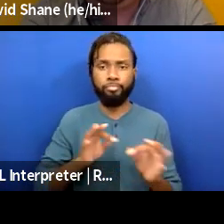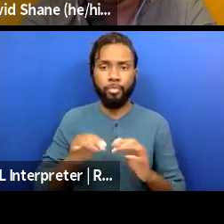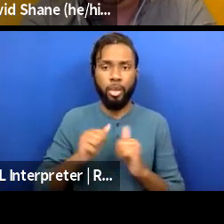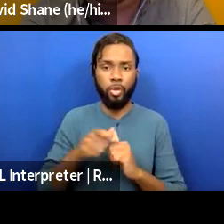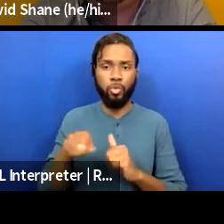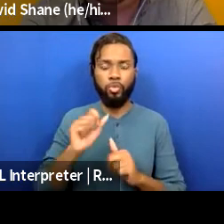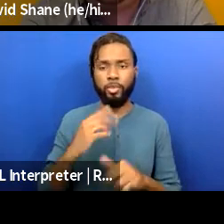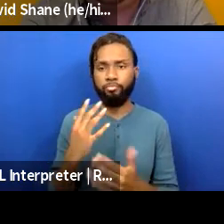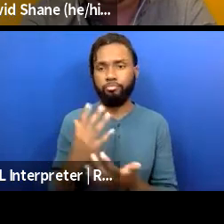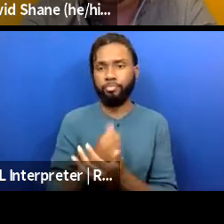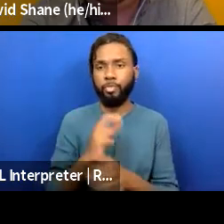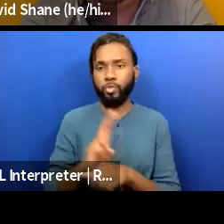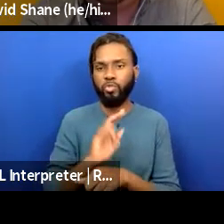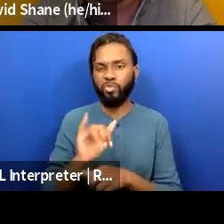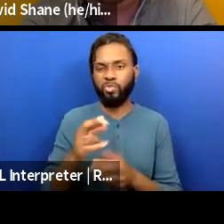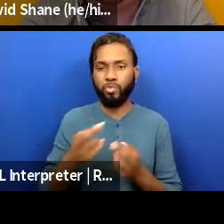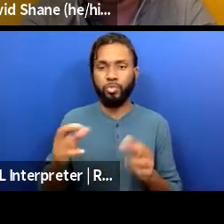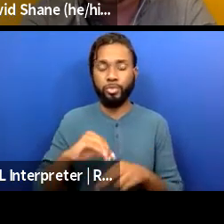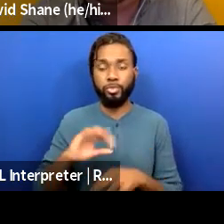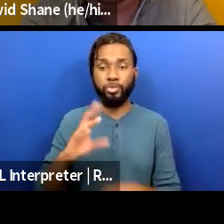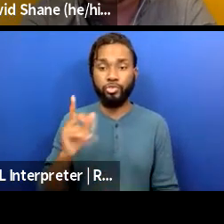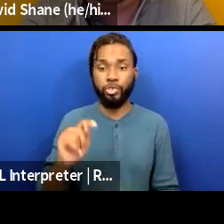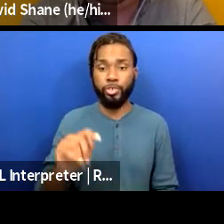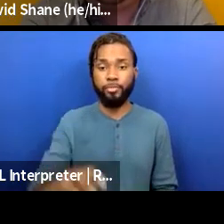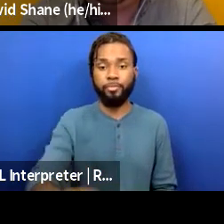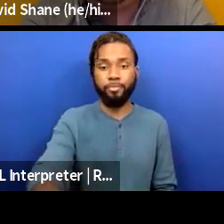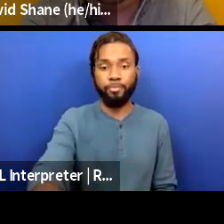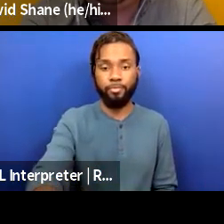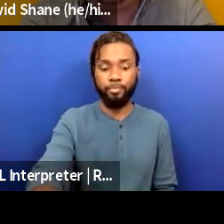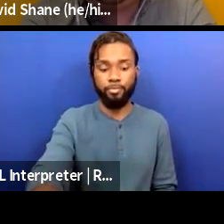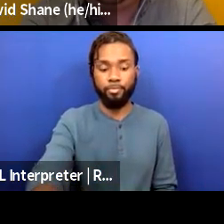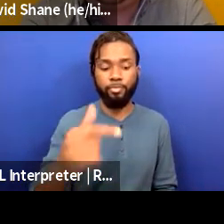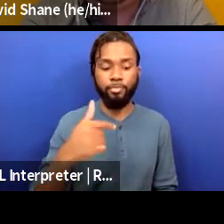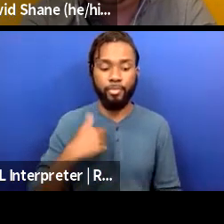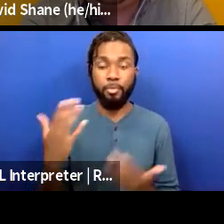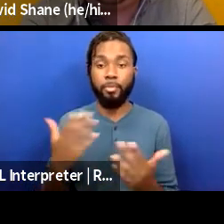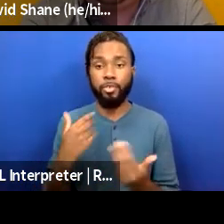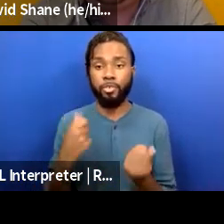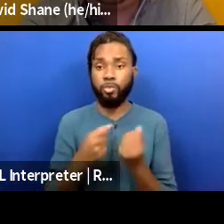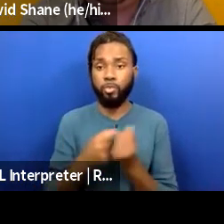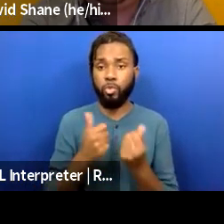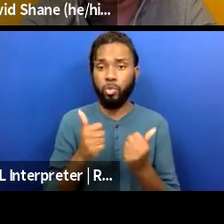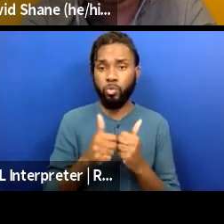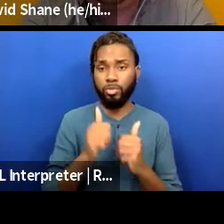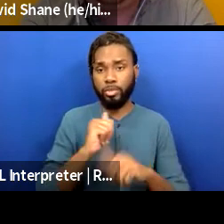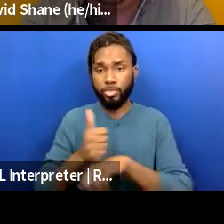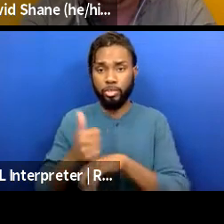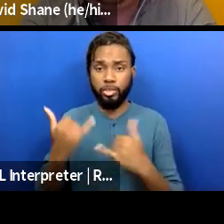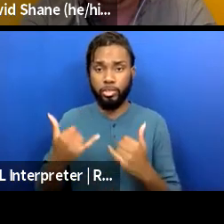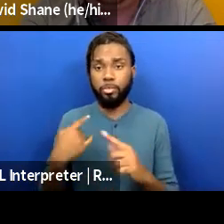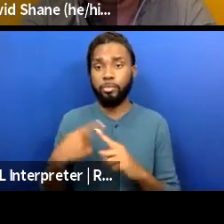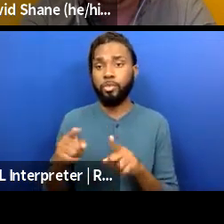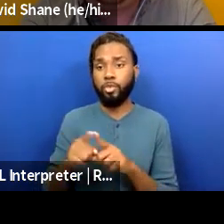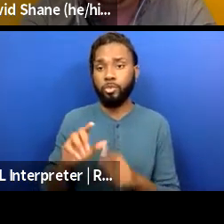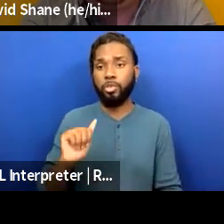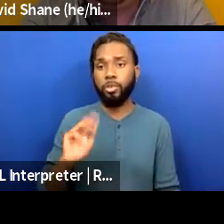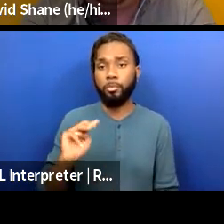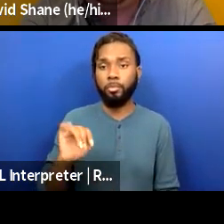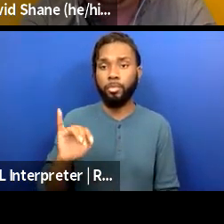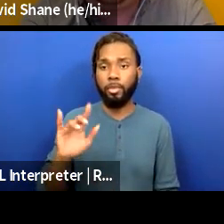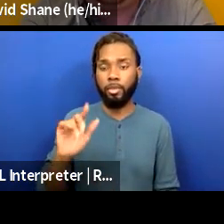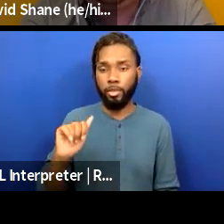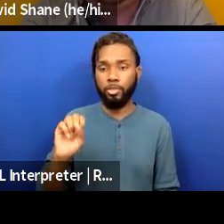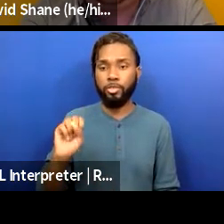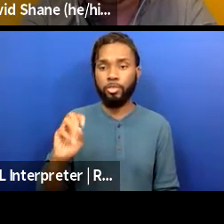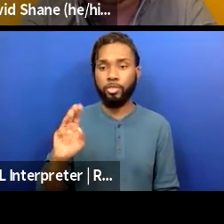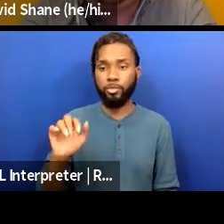those resources in the chat. I'm here to help support logistics today, as are Amelia Smart-Denson and Sam